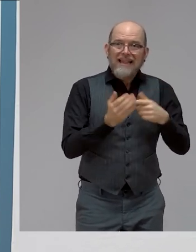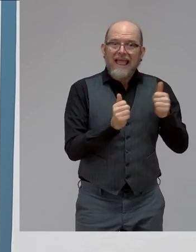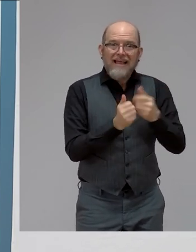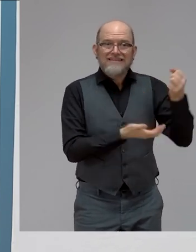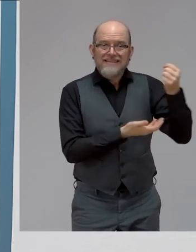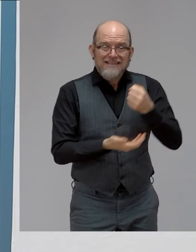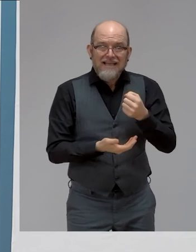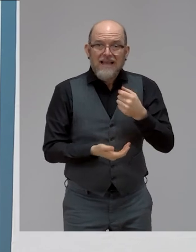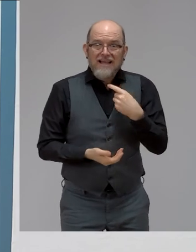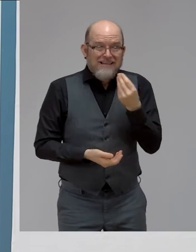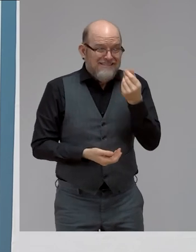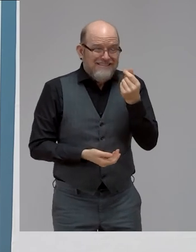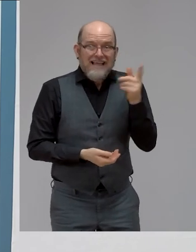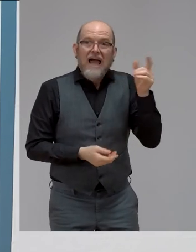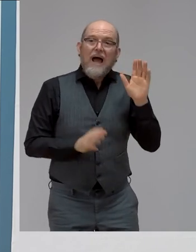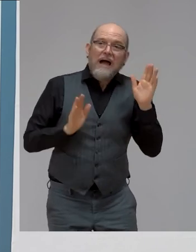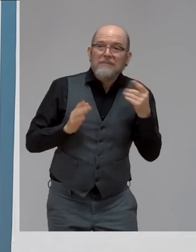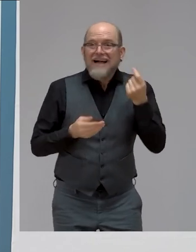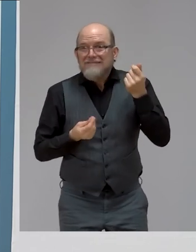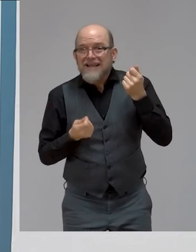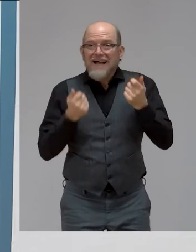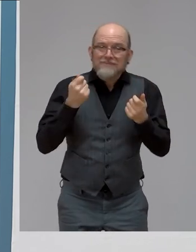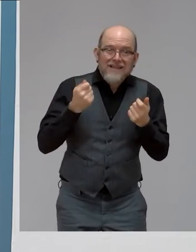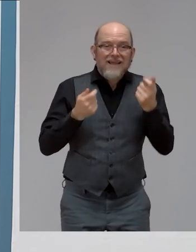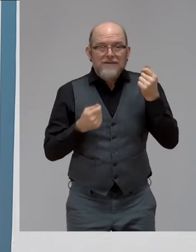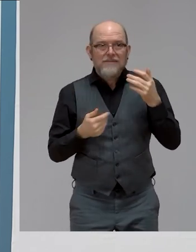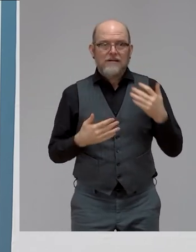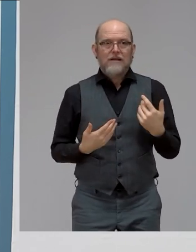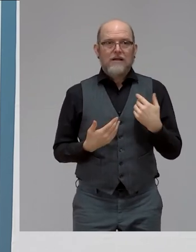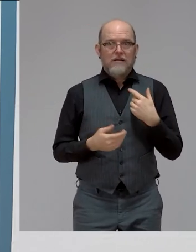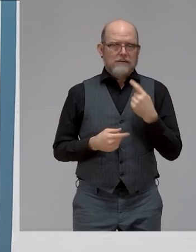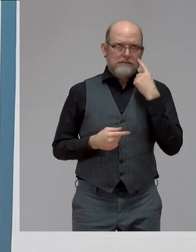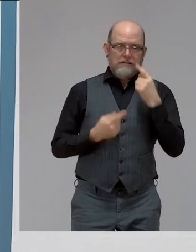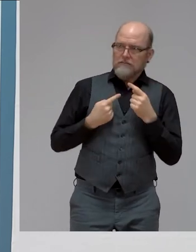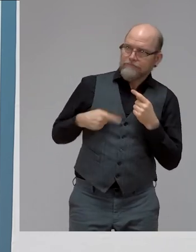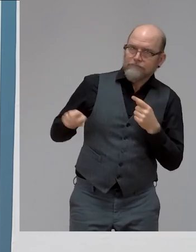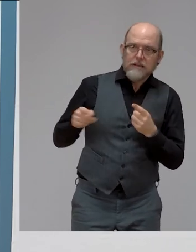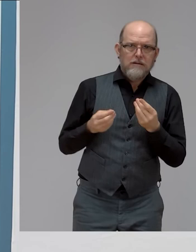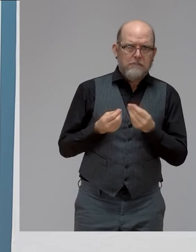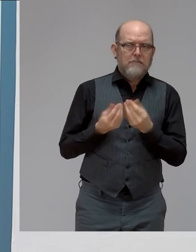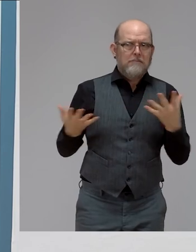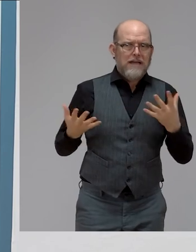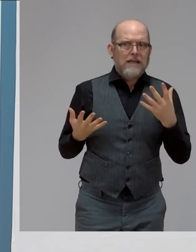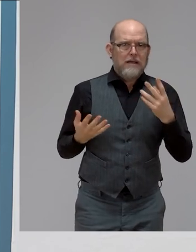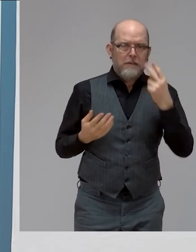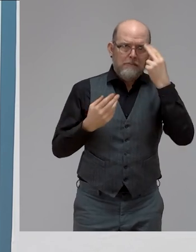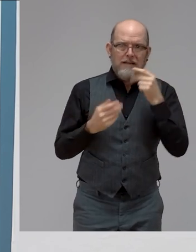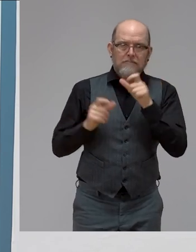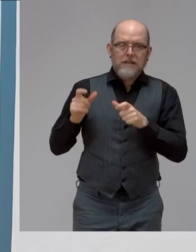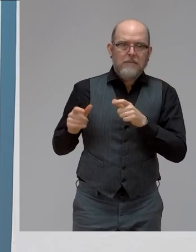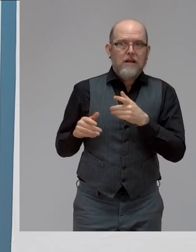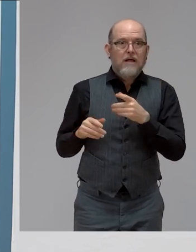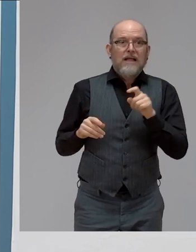This is one of the reasons why many blind persons often use outdated devices